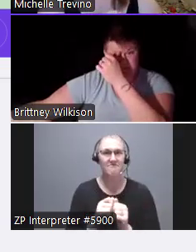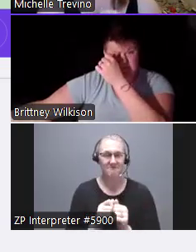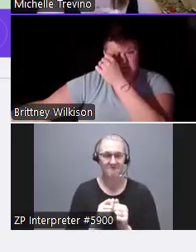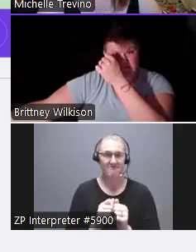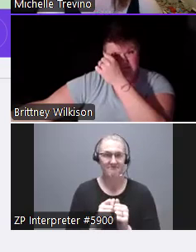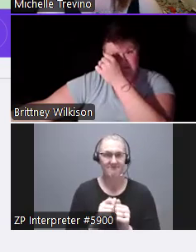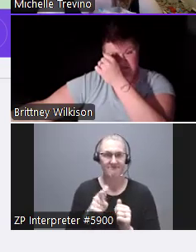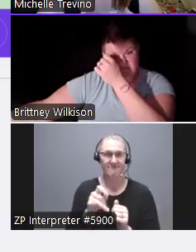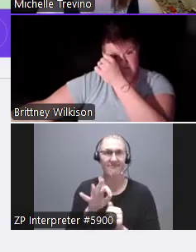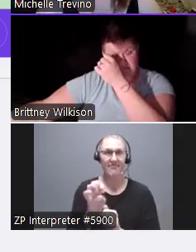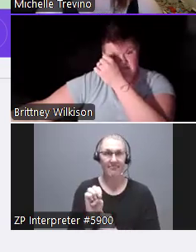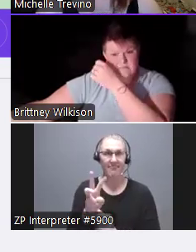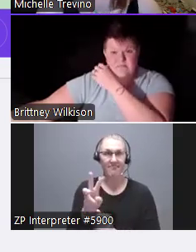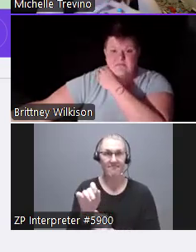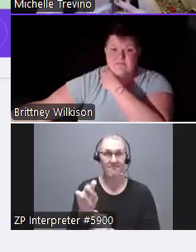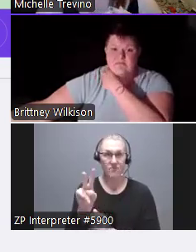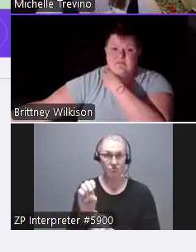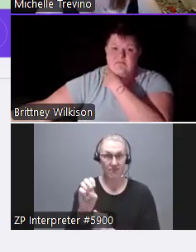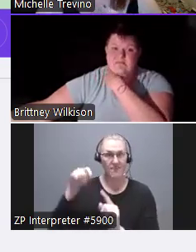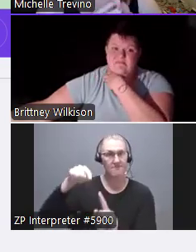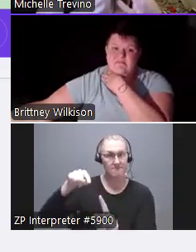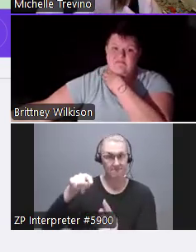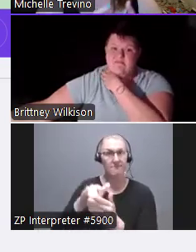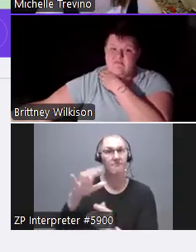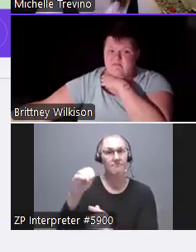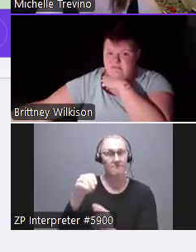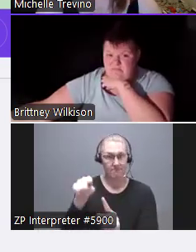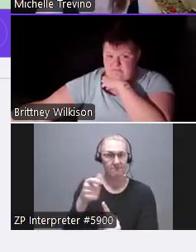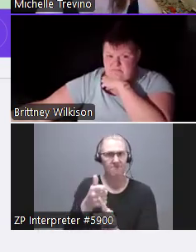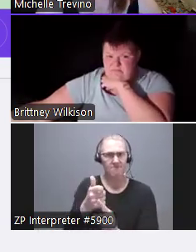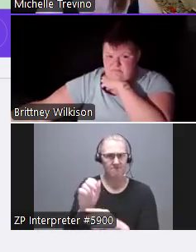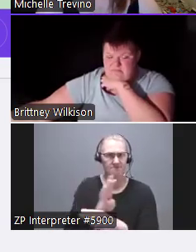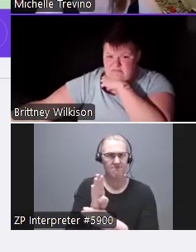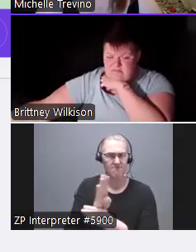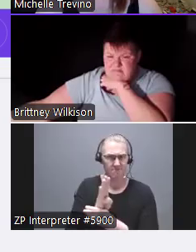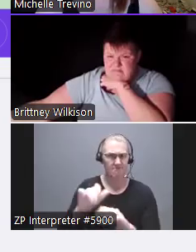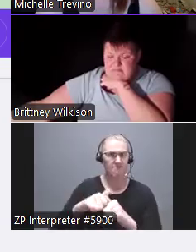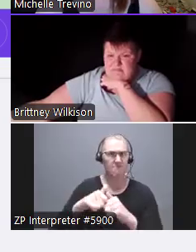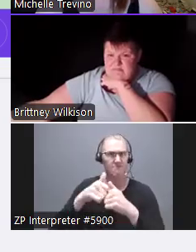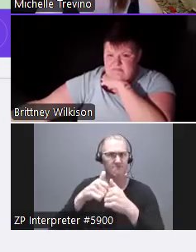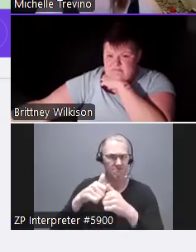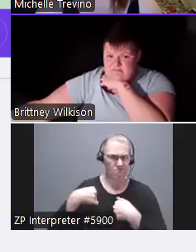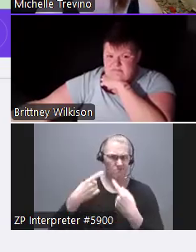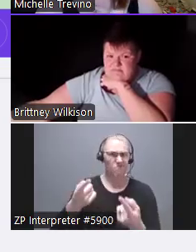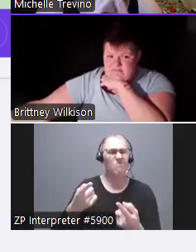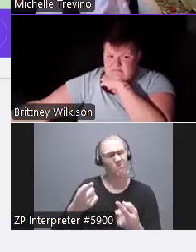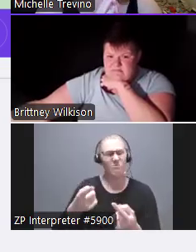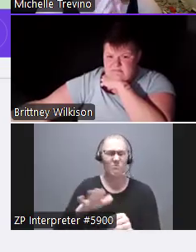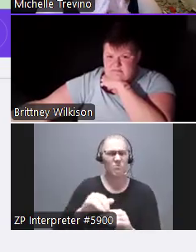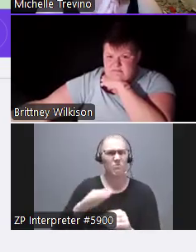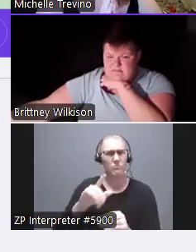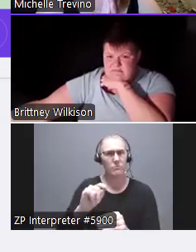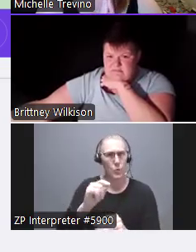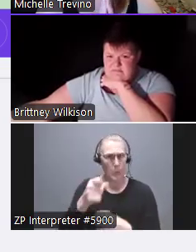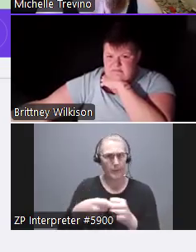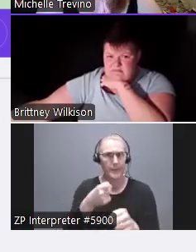LifeWave is a company that's been in business a little bit over 20 years. And they have